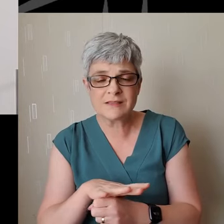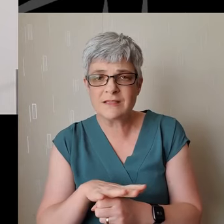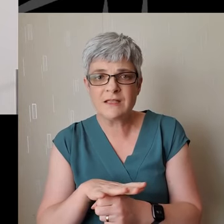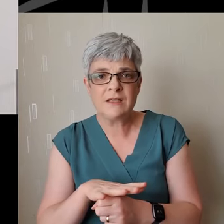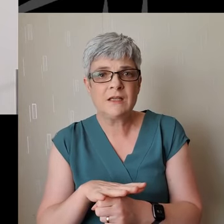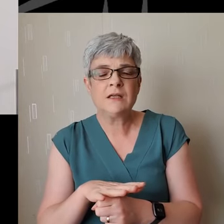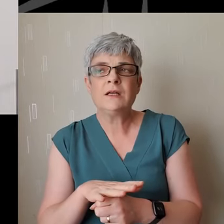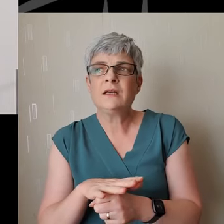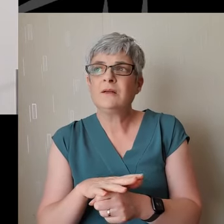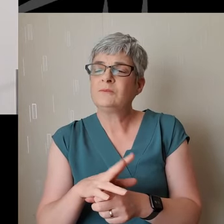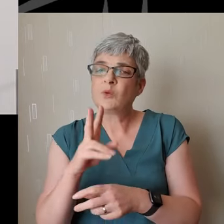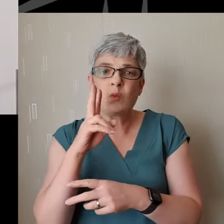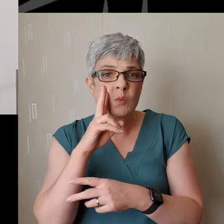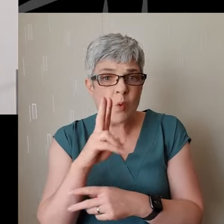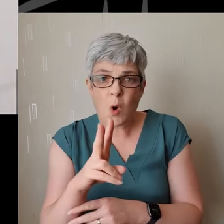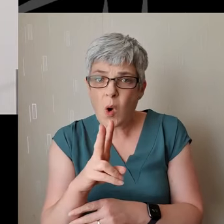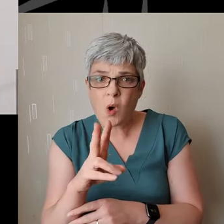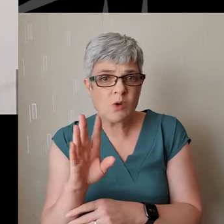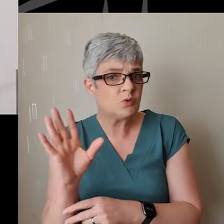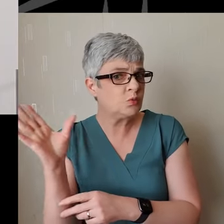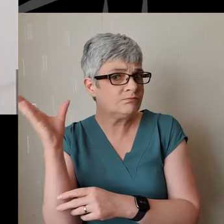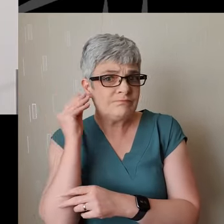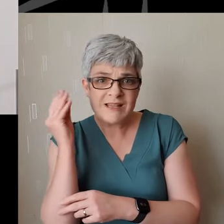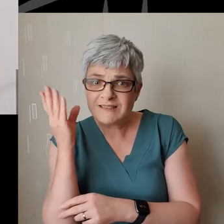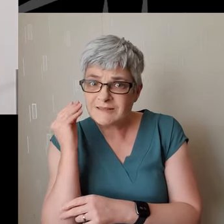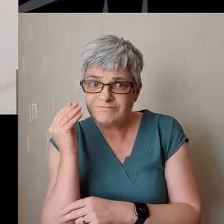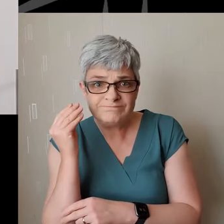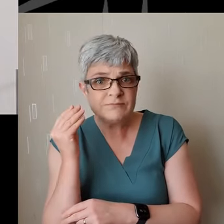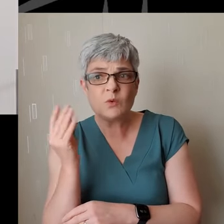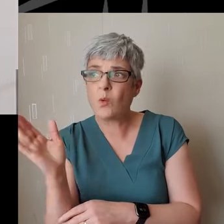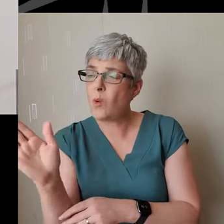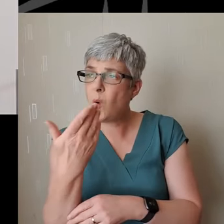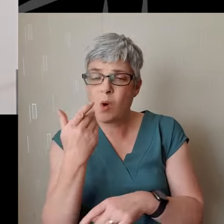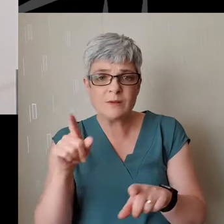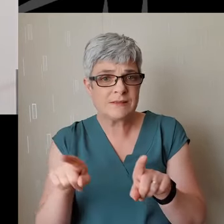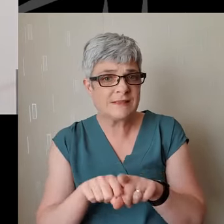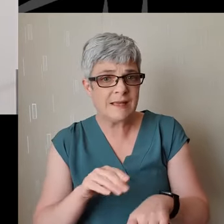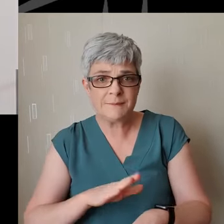we do not watch, do not listen necessarily all at the same time,